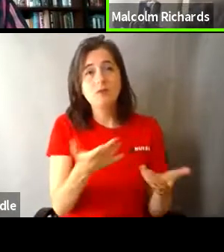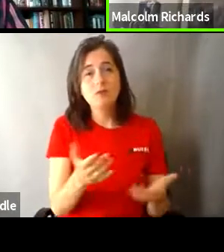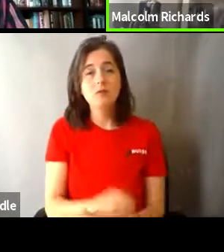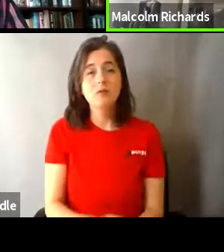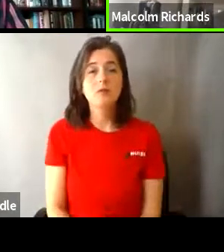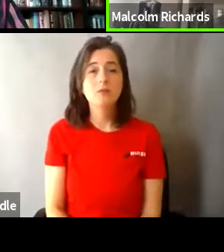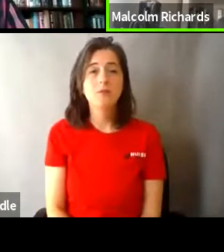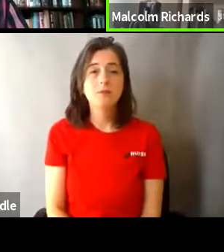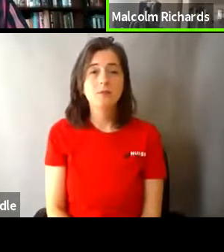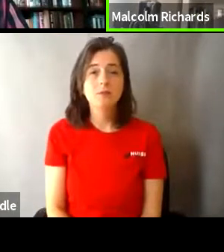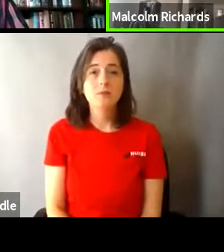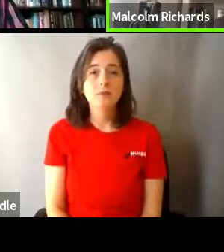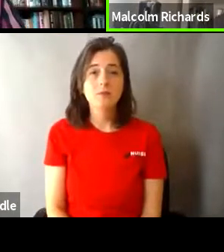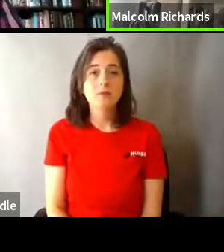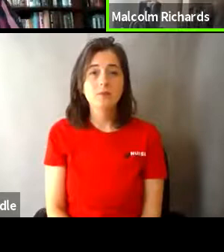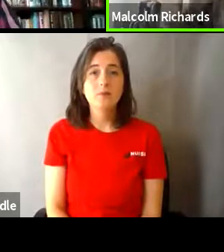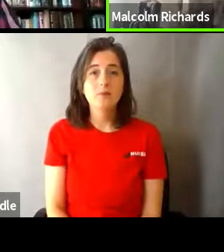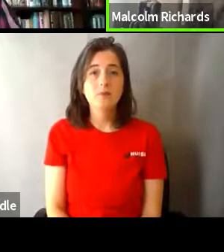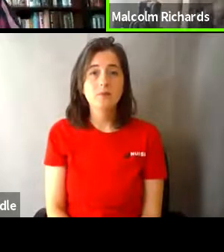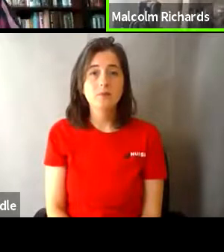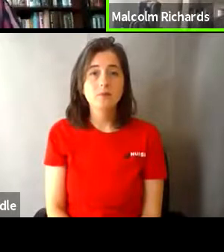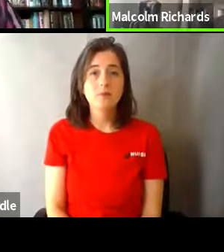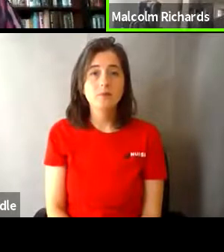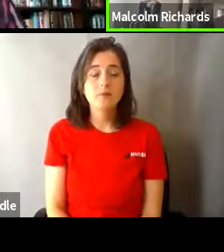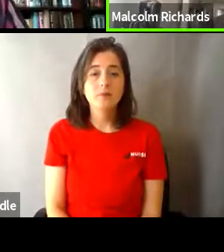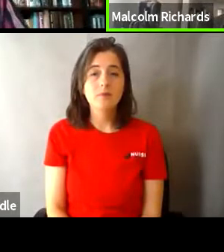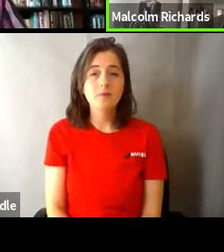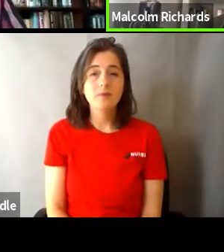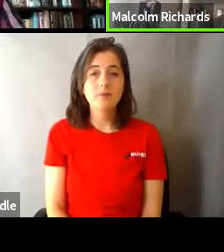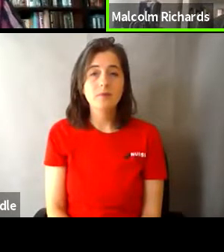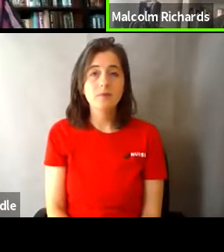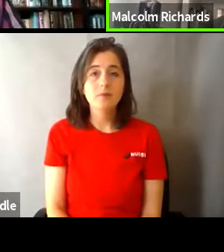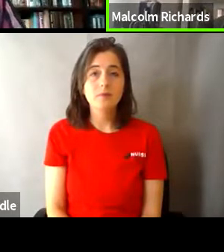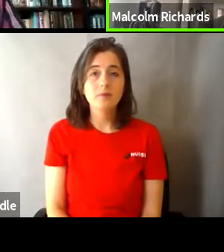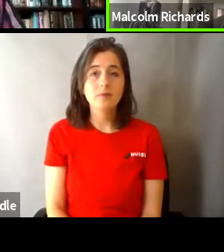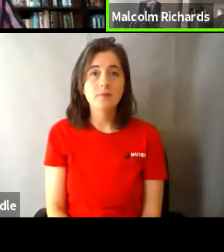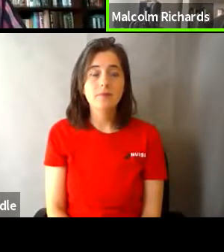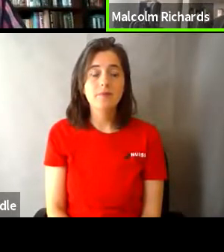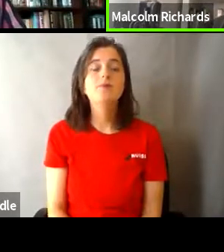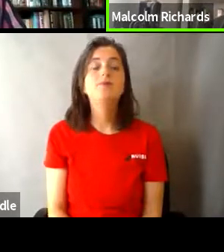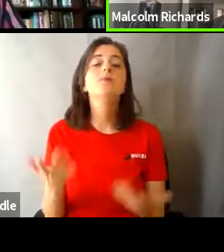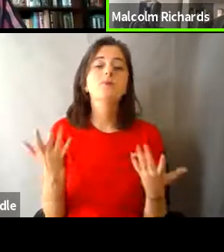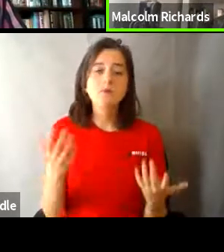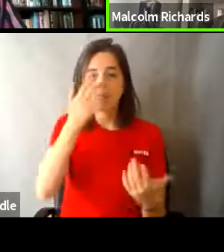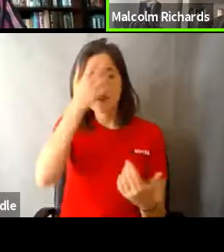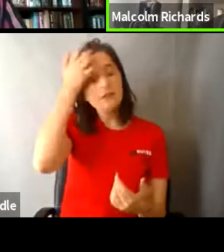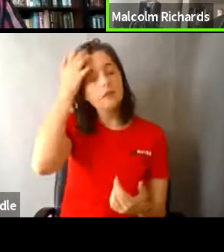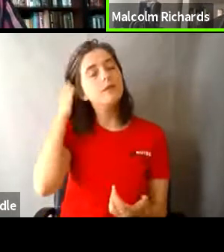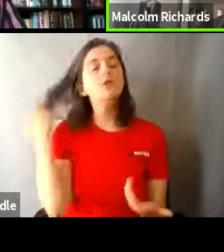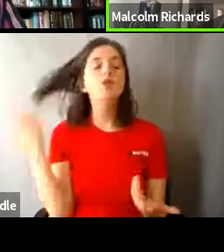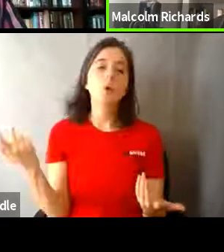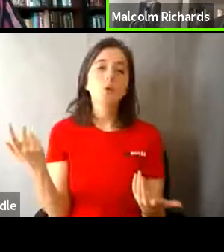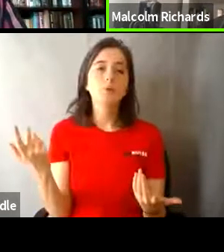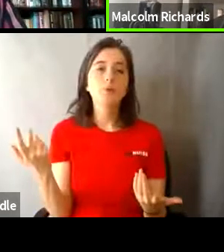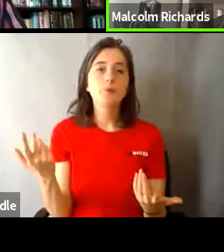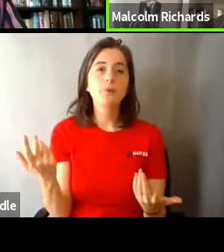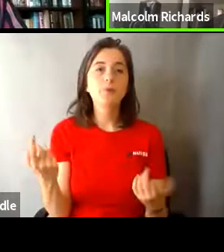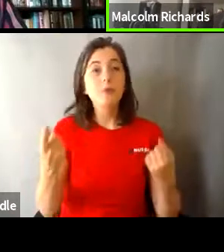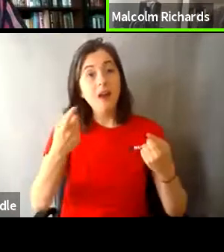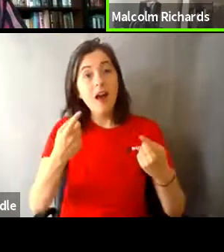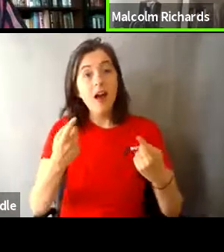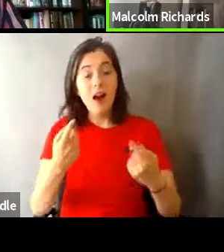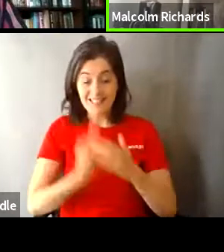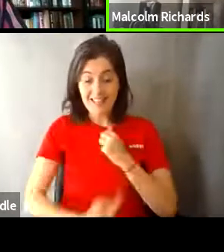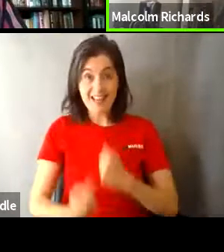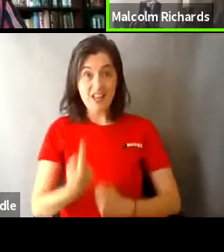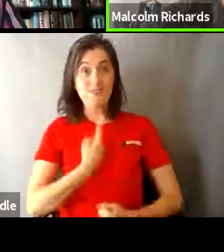In terms of our individual, and I'm going to start there with our individual practice as educators